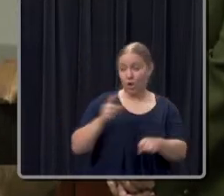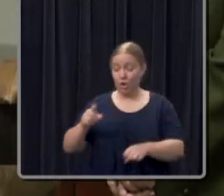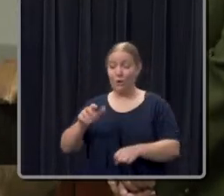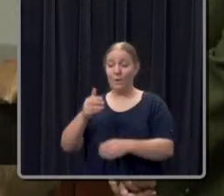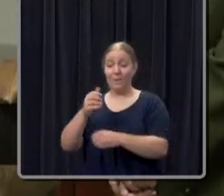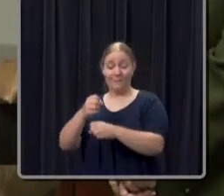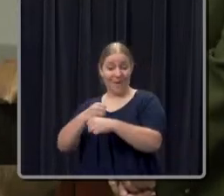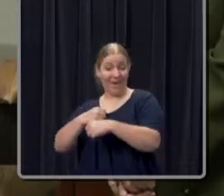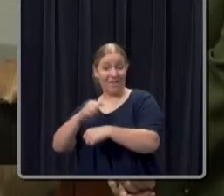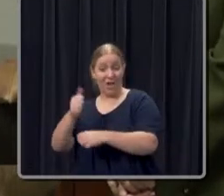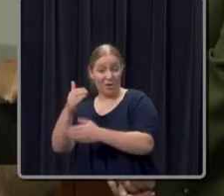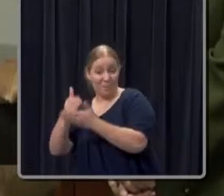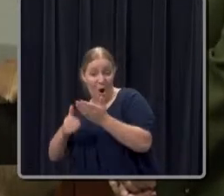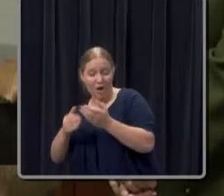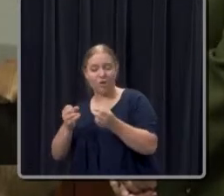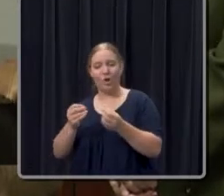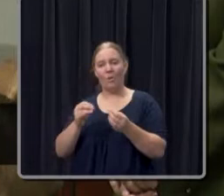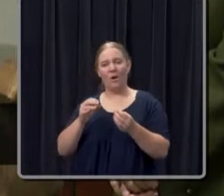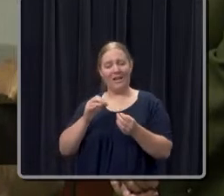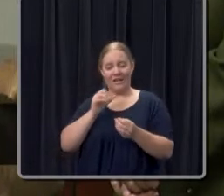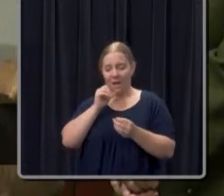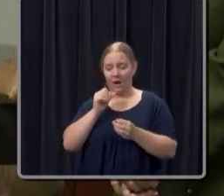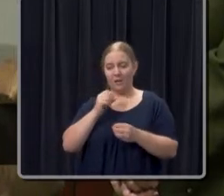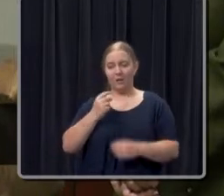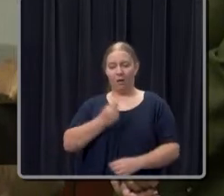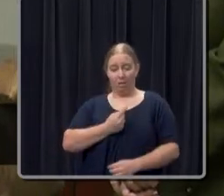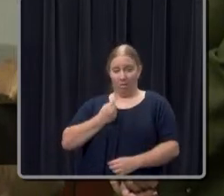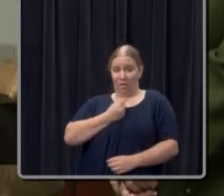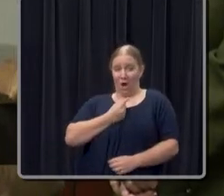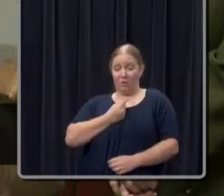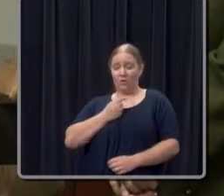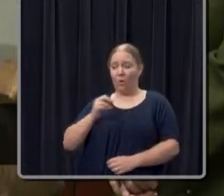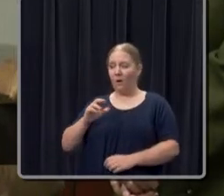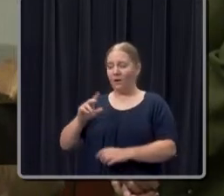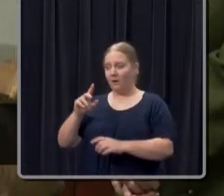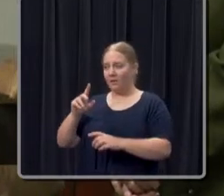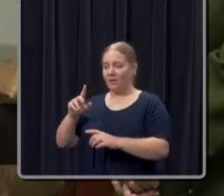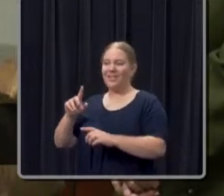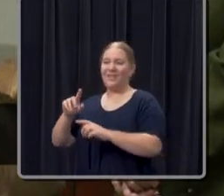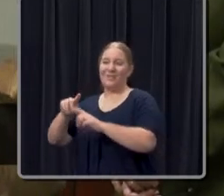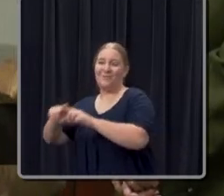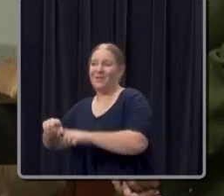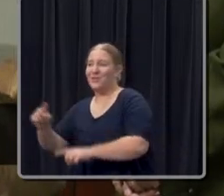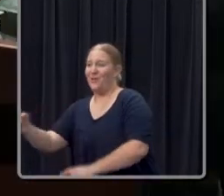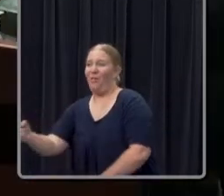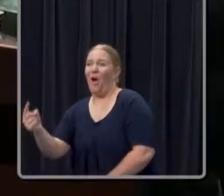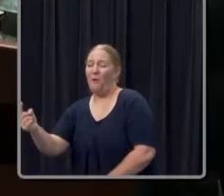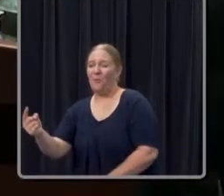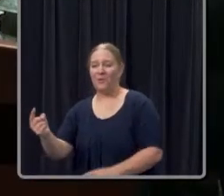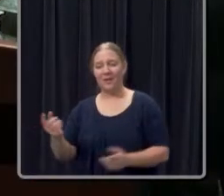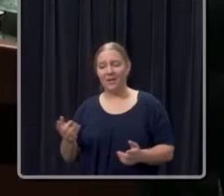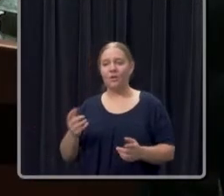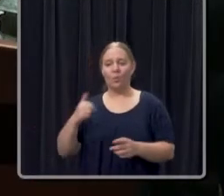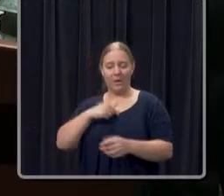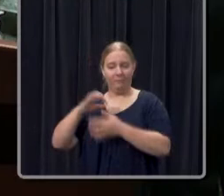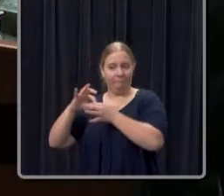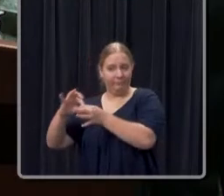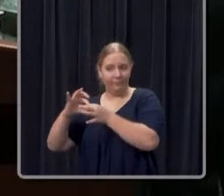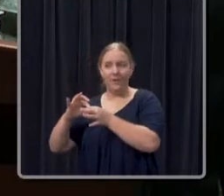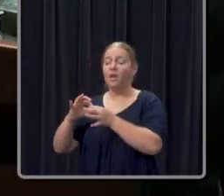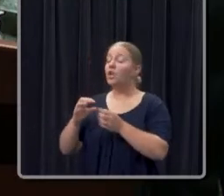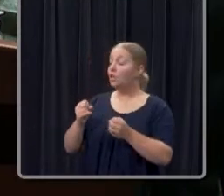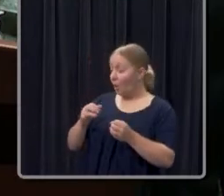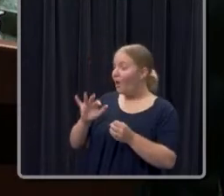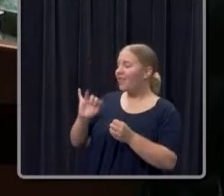other piece. And so that way it's not all upon me or all upon you to help our kids out. You're leading right into where I was going to lead you, which was